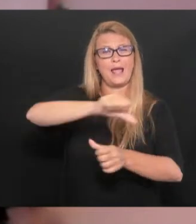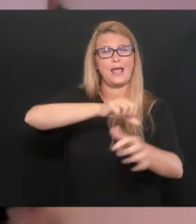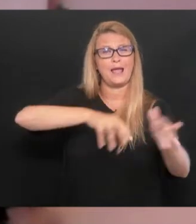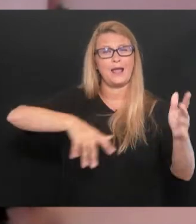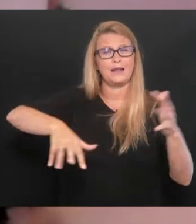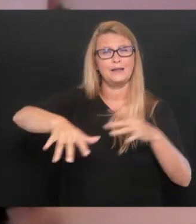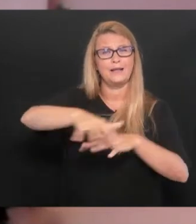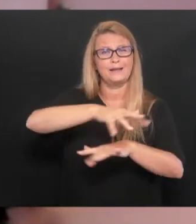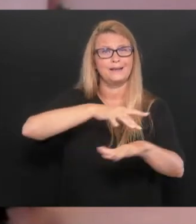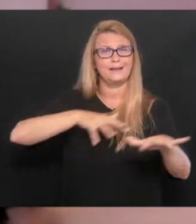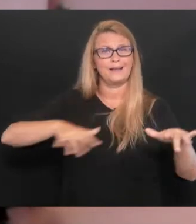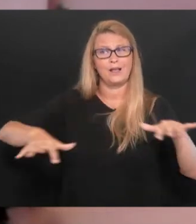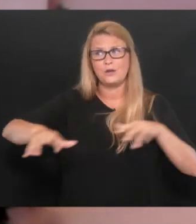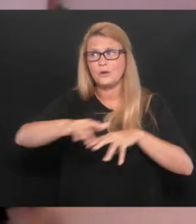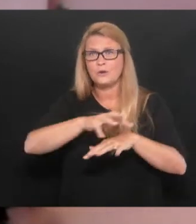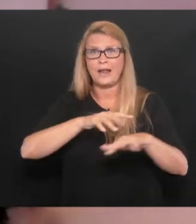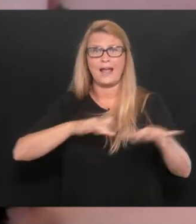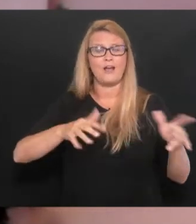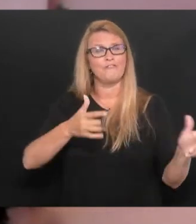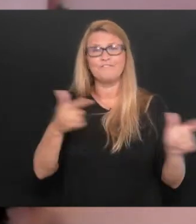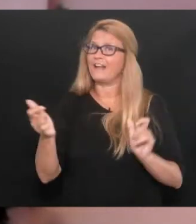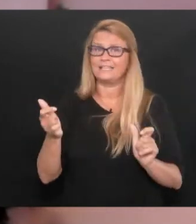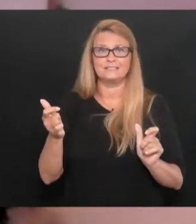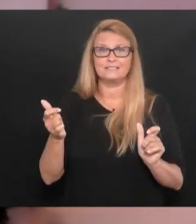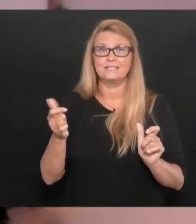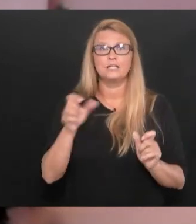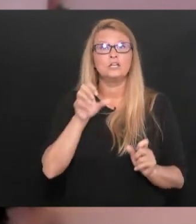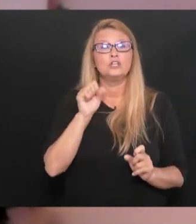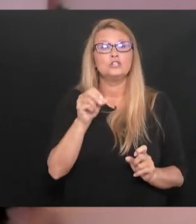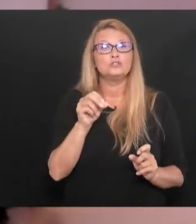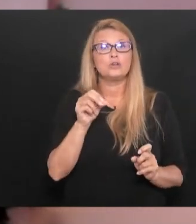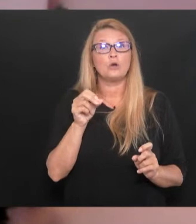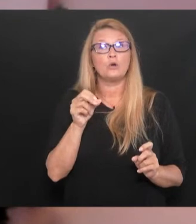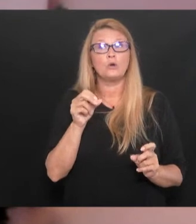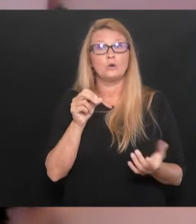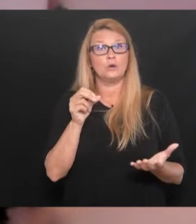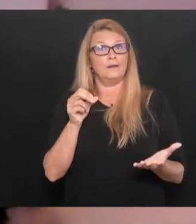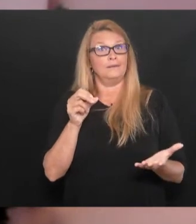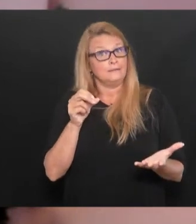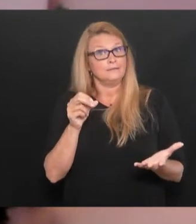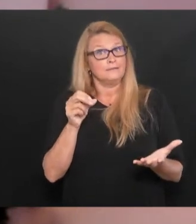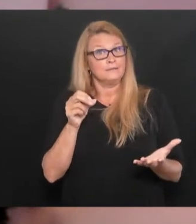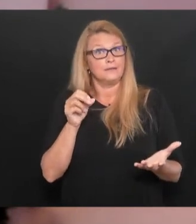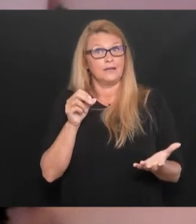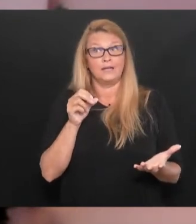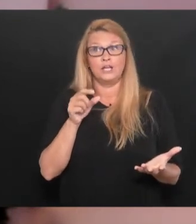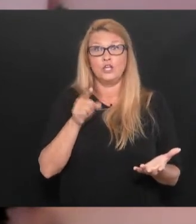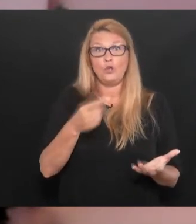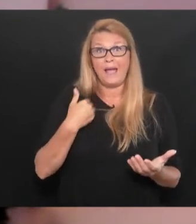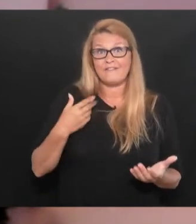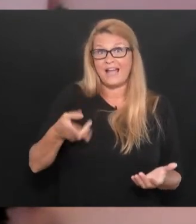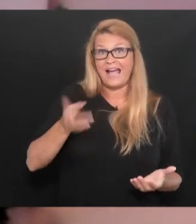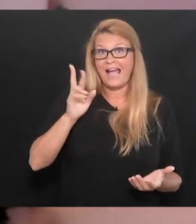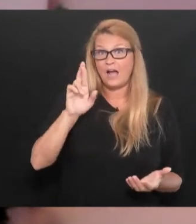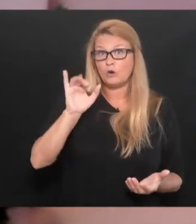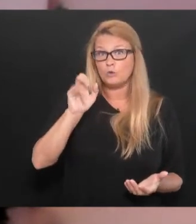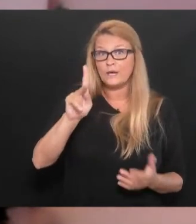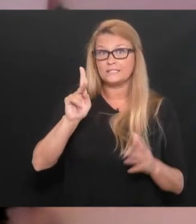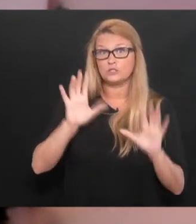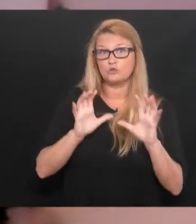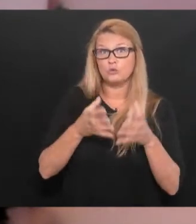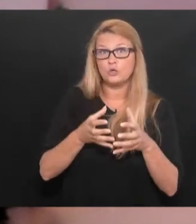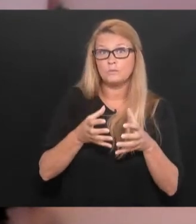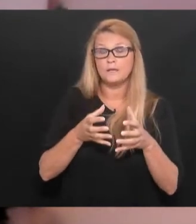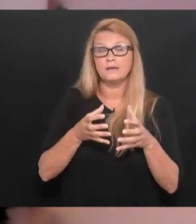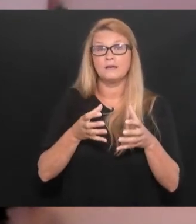a lot, as the governor said. And so it is reasonable, in my opinion, for people who are in high risk groups or people that